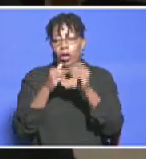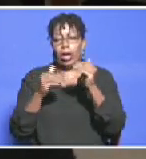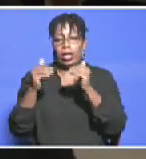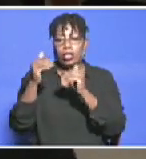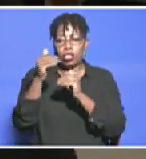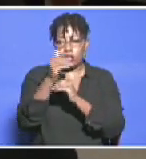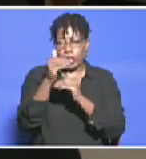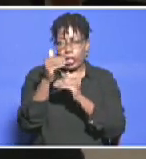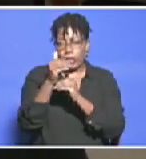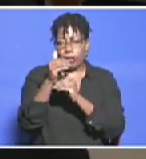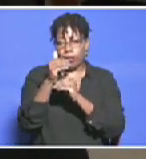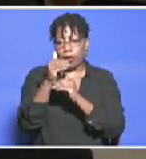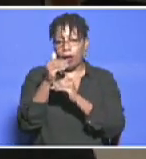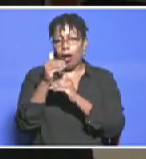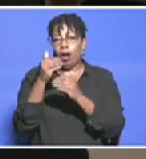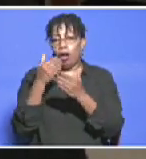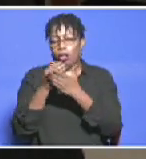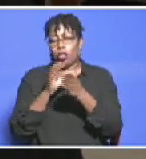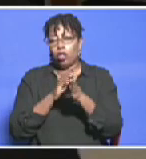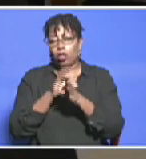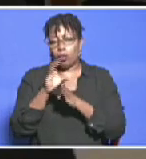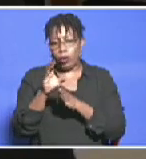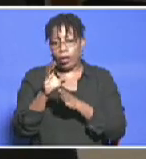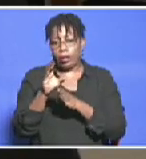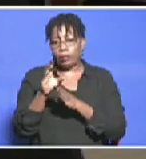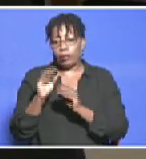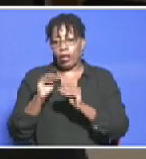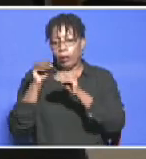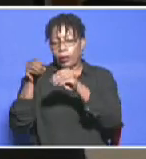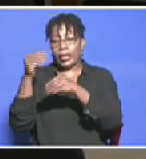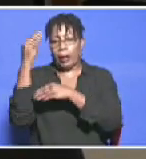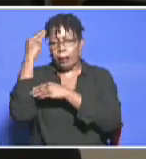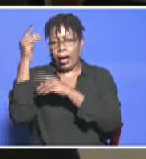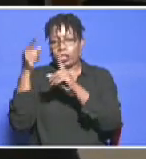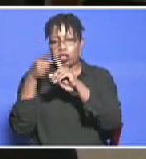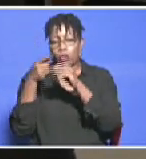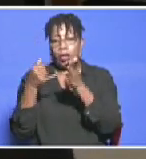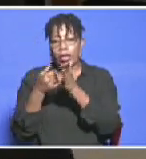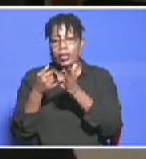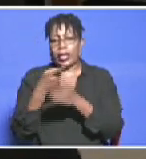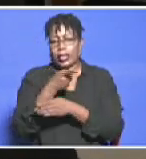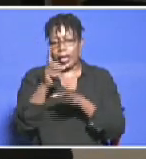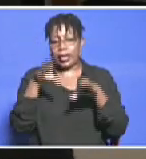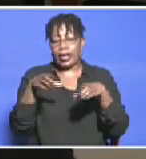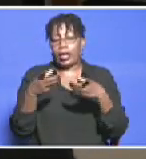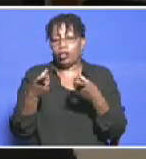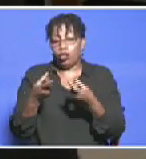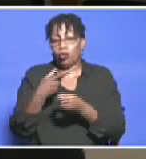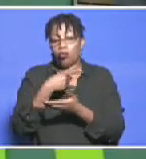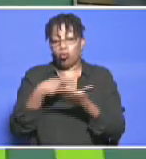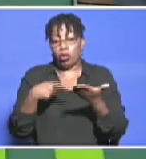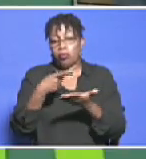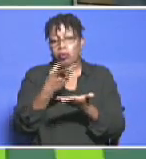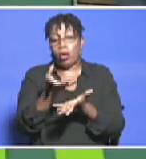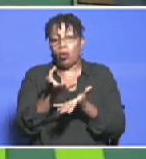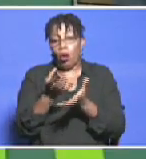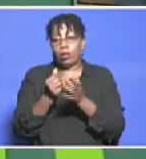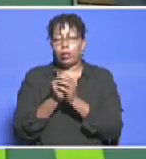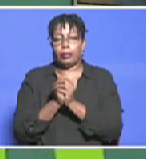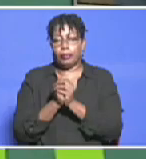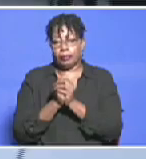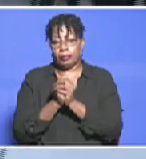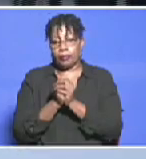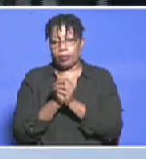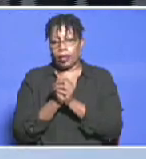a substantial career, and that if they put their minds to it, they can do whatever they want. Event